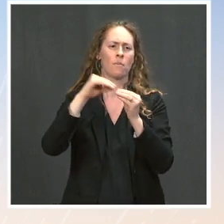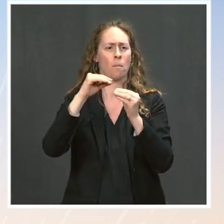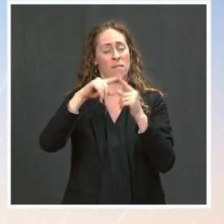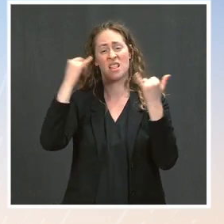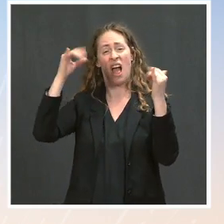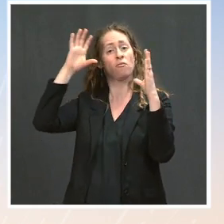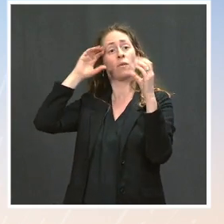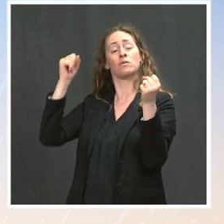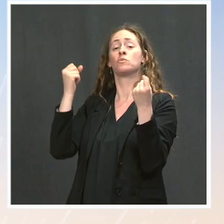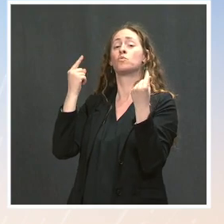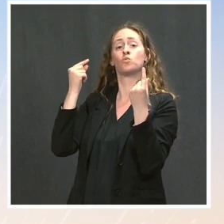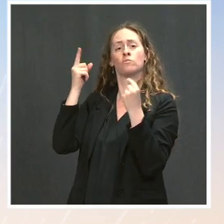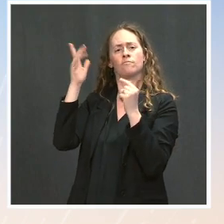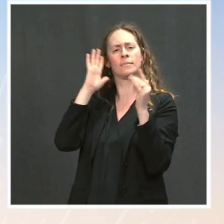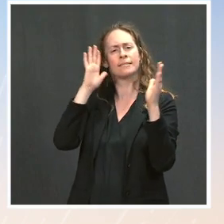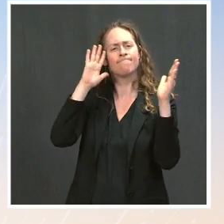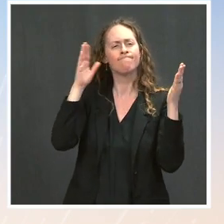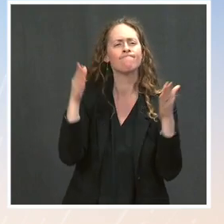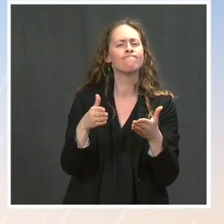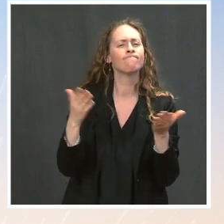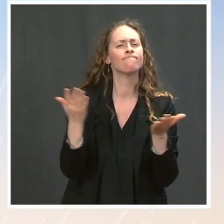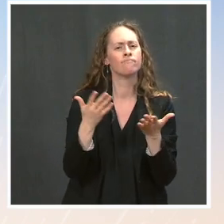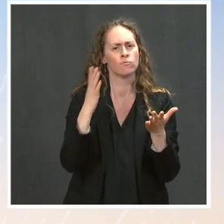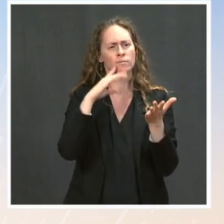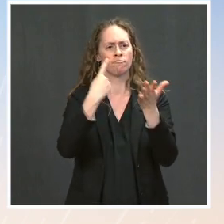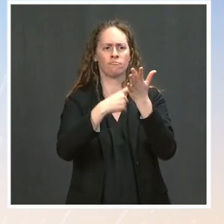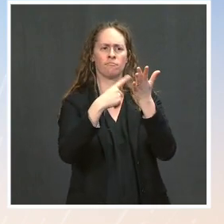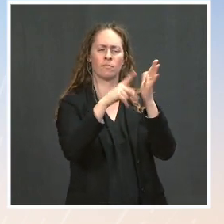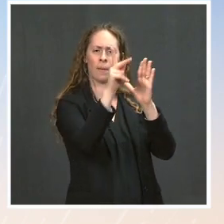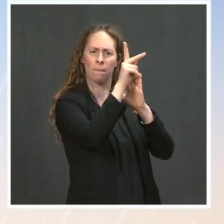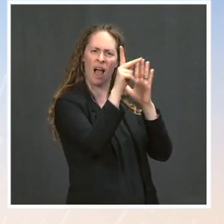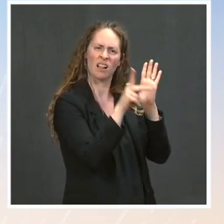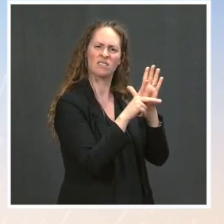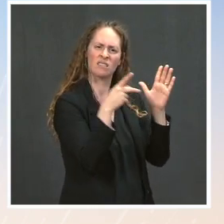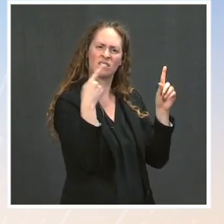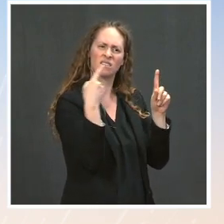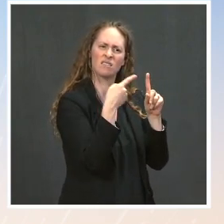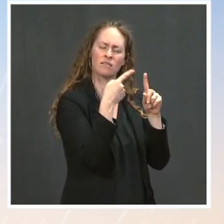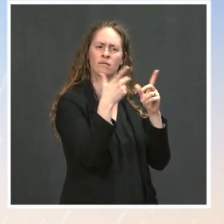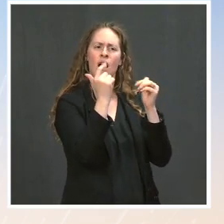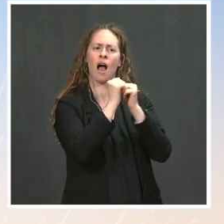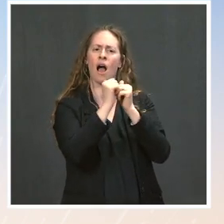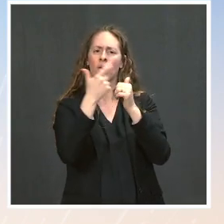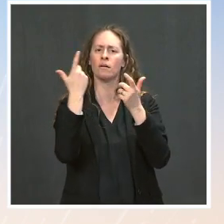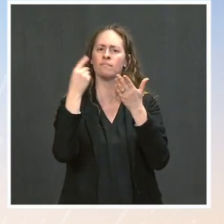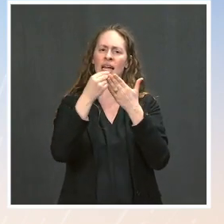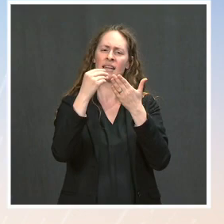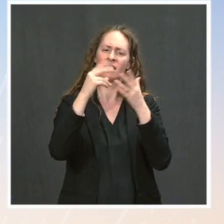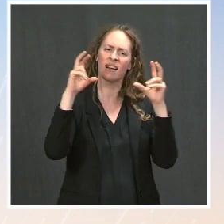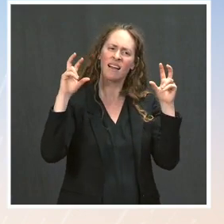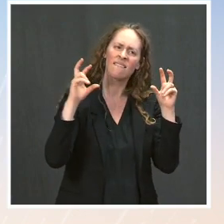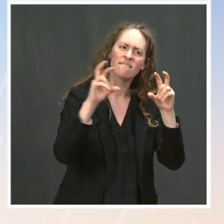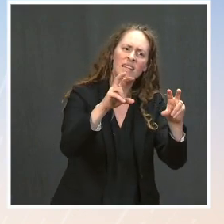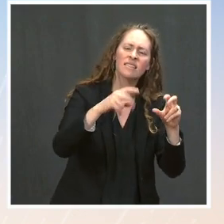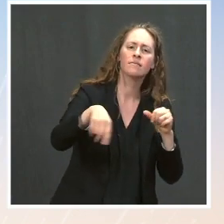on laying out policies that will increase investment in industries of the future,